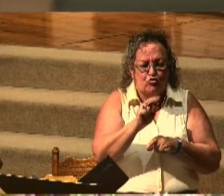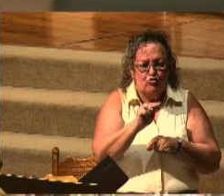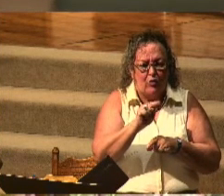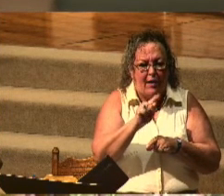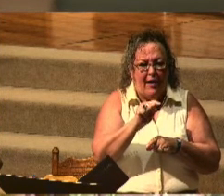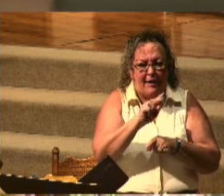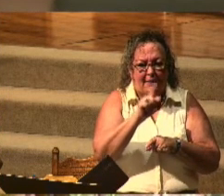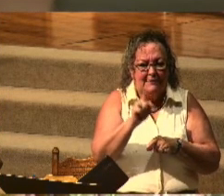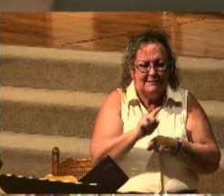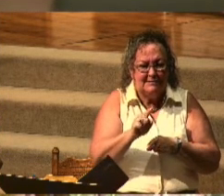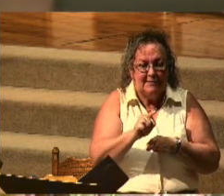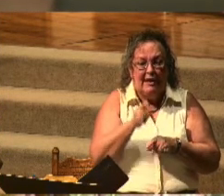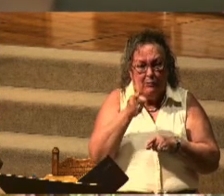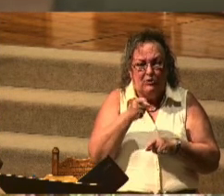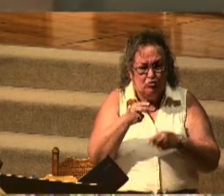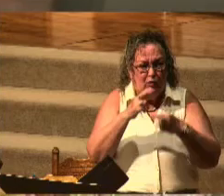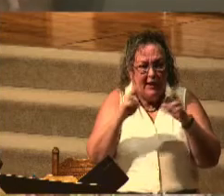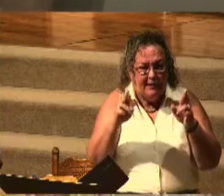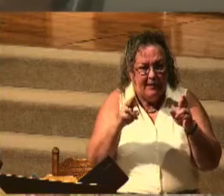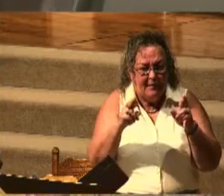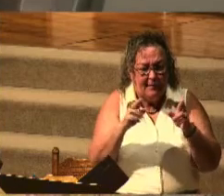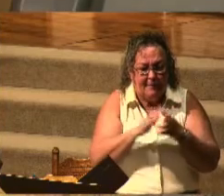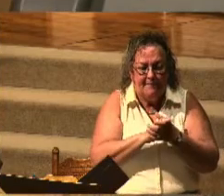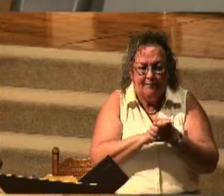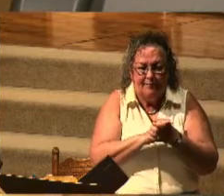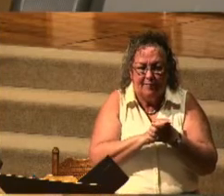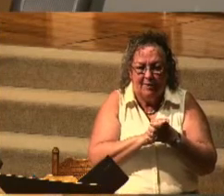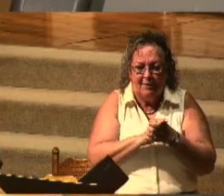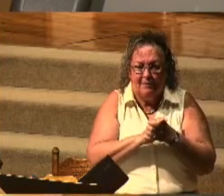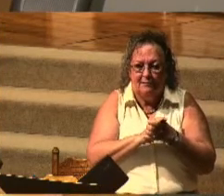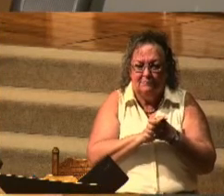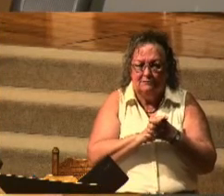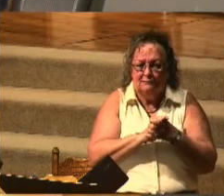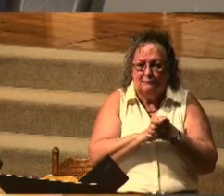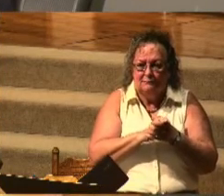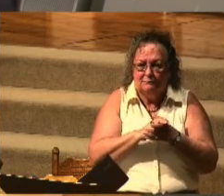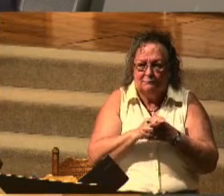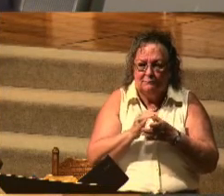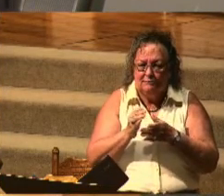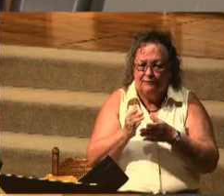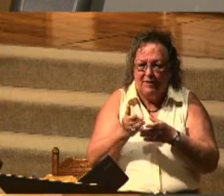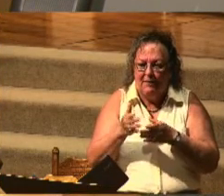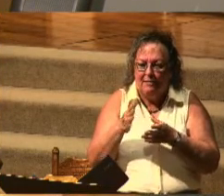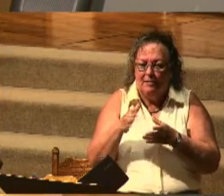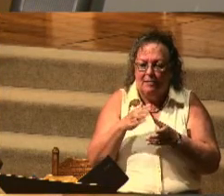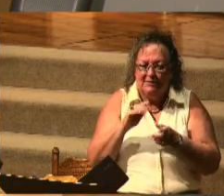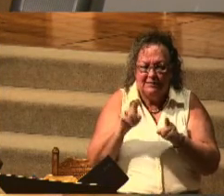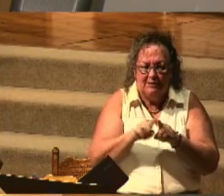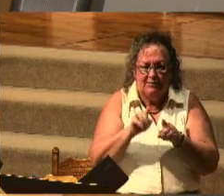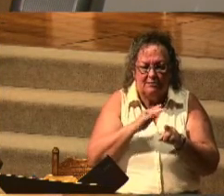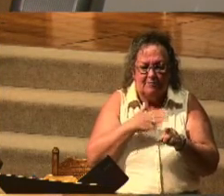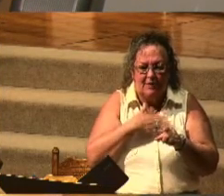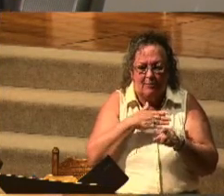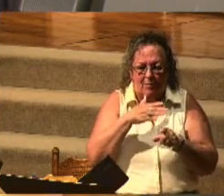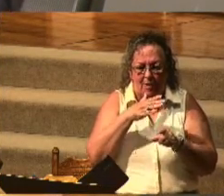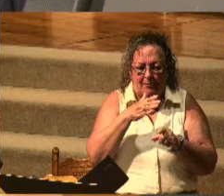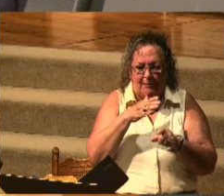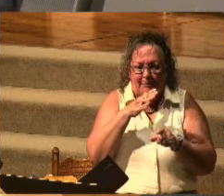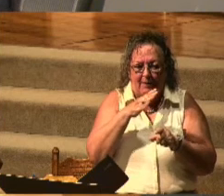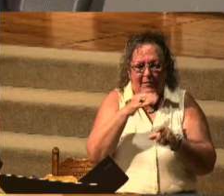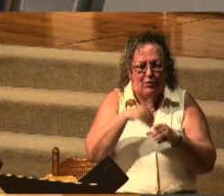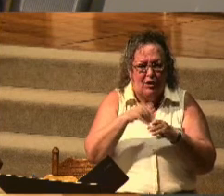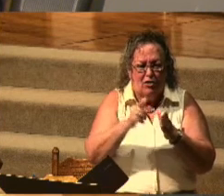Nina's mom. They brought her to our house. She'd lived with us 5 years. And you know, she used to hate me.